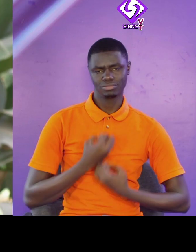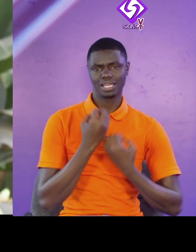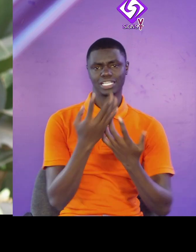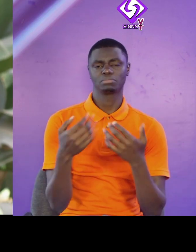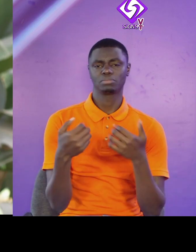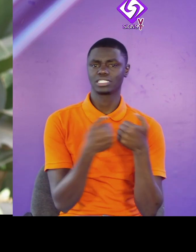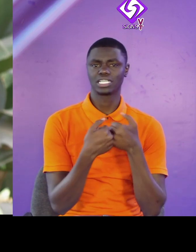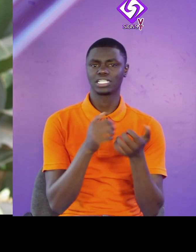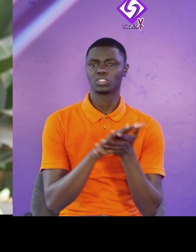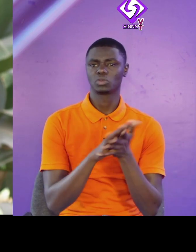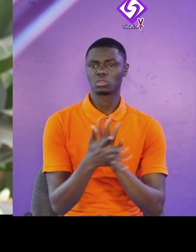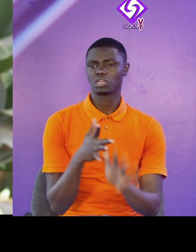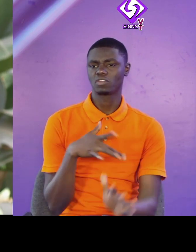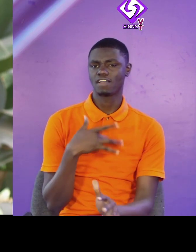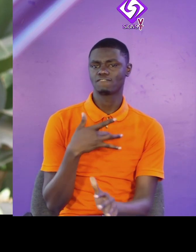challenges without feeling,